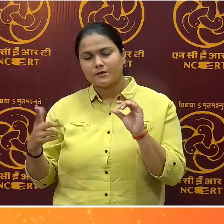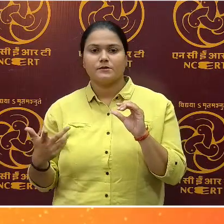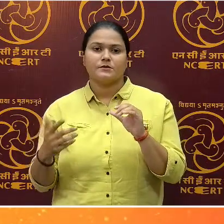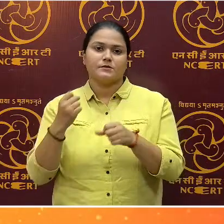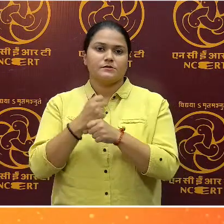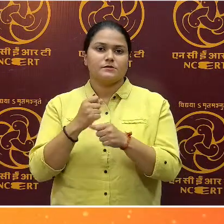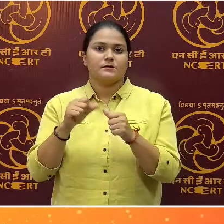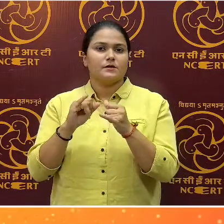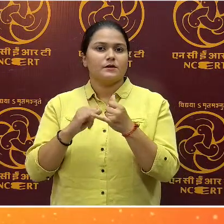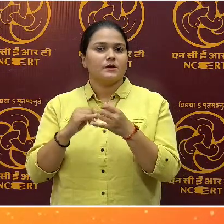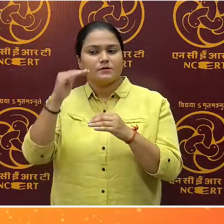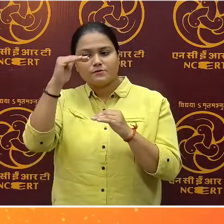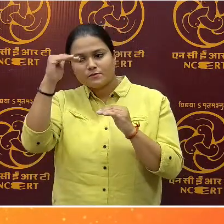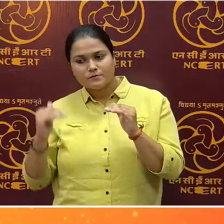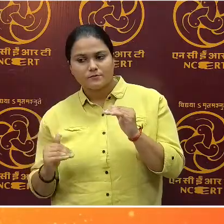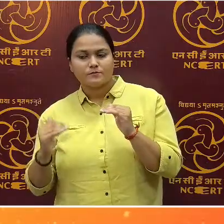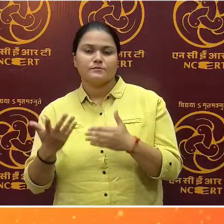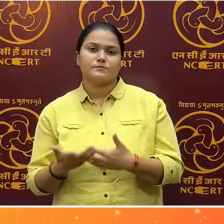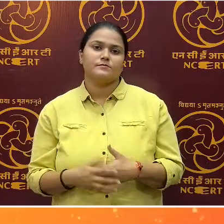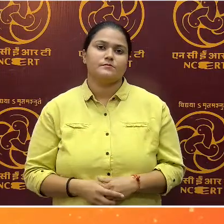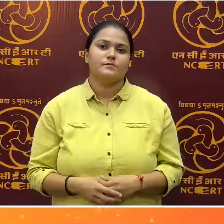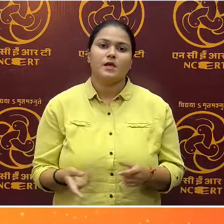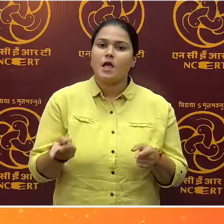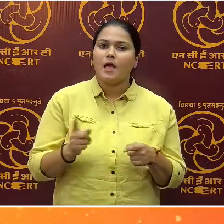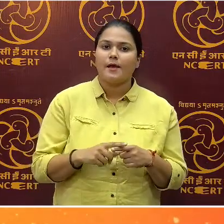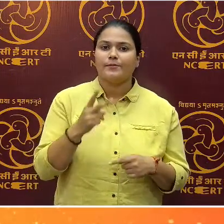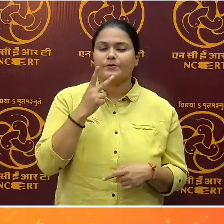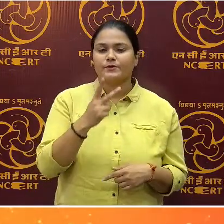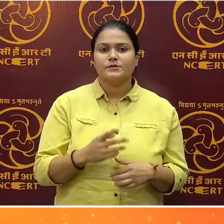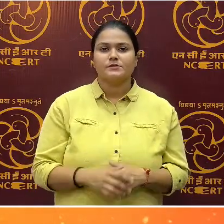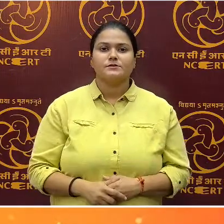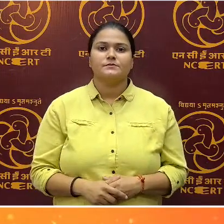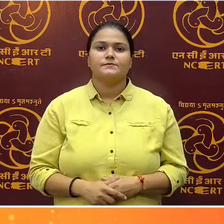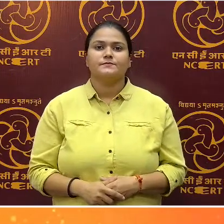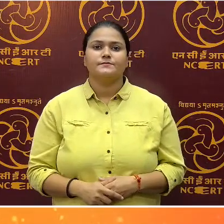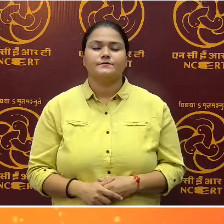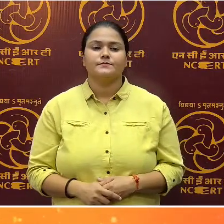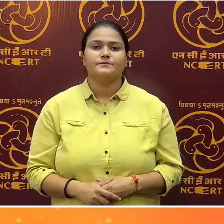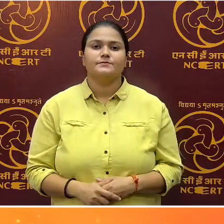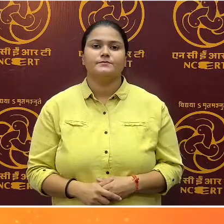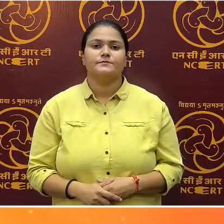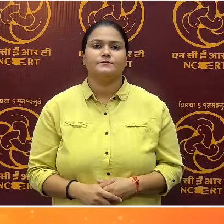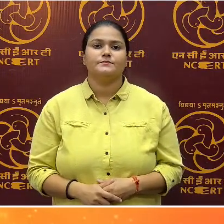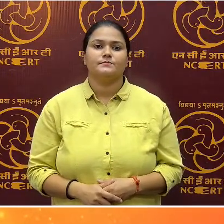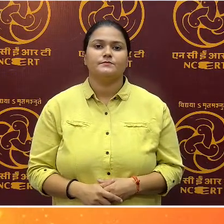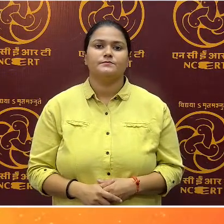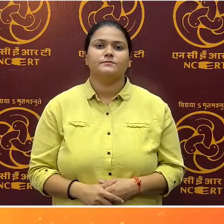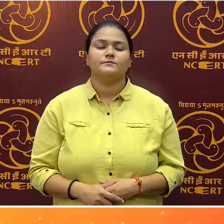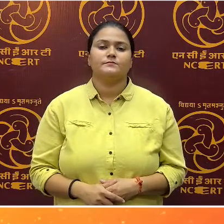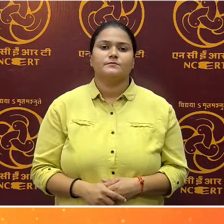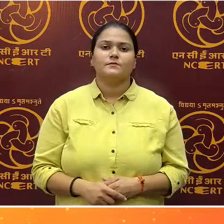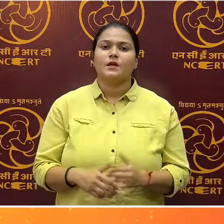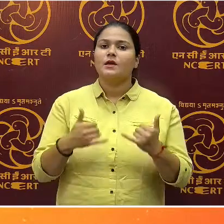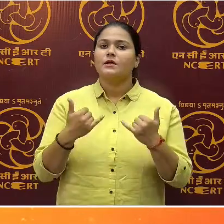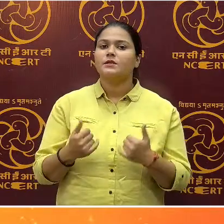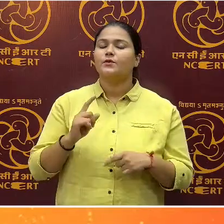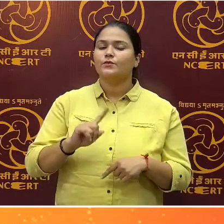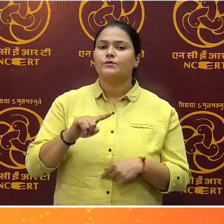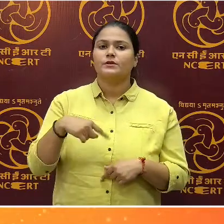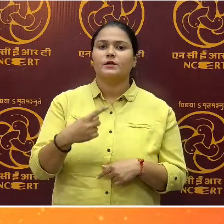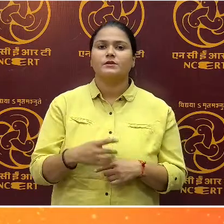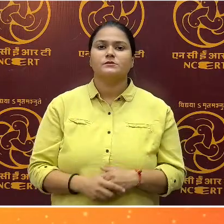decreases. Right? Okay. So this happens with the gases. Now next is